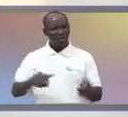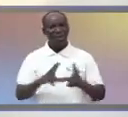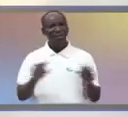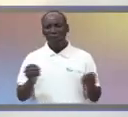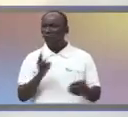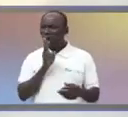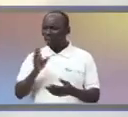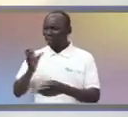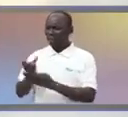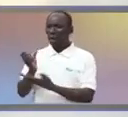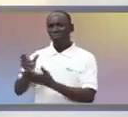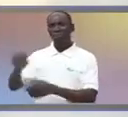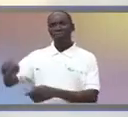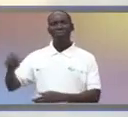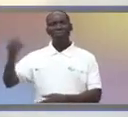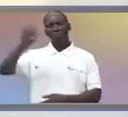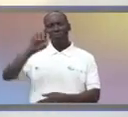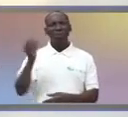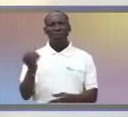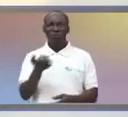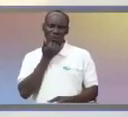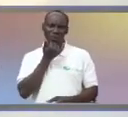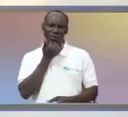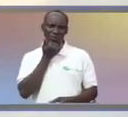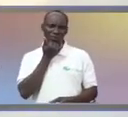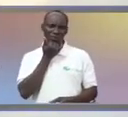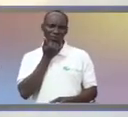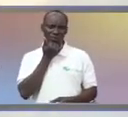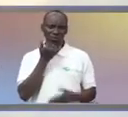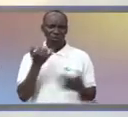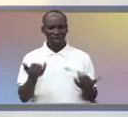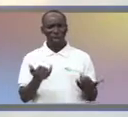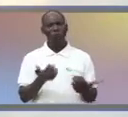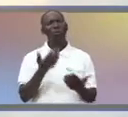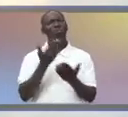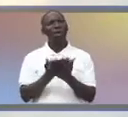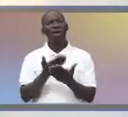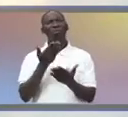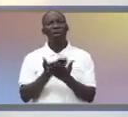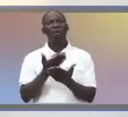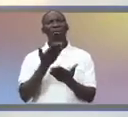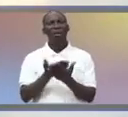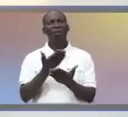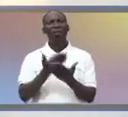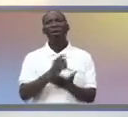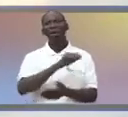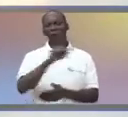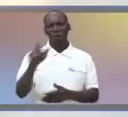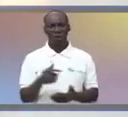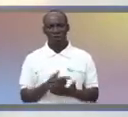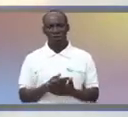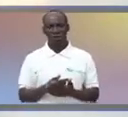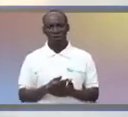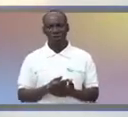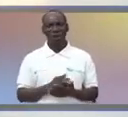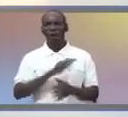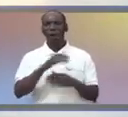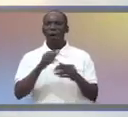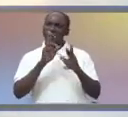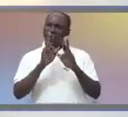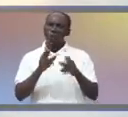enti min na ye na urade yesu kristo ni mobro hunu so wo anidie nyina kwan so ni obuo kwan so